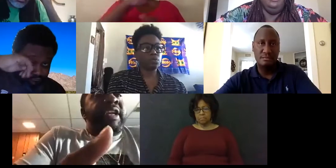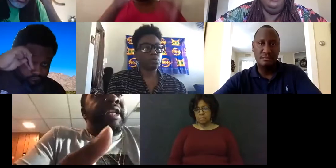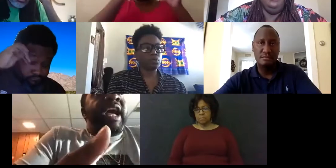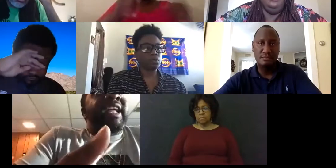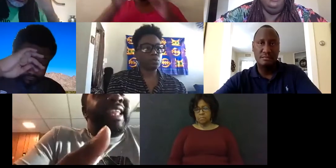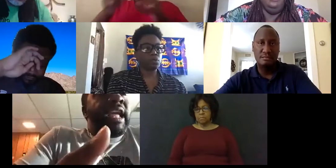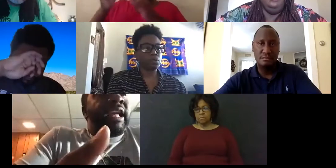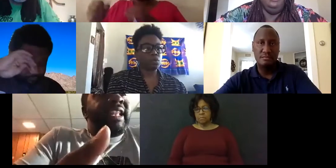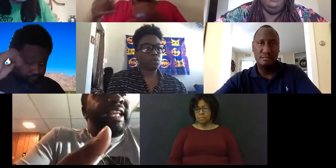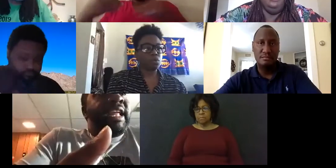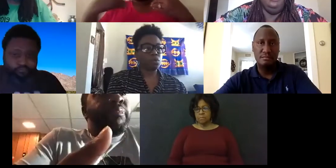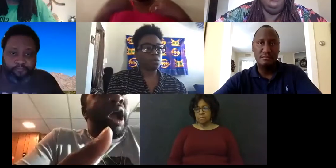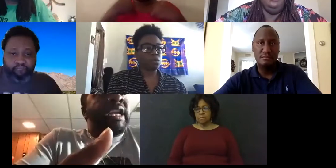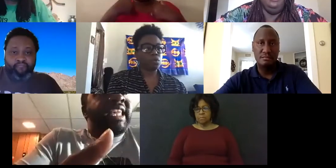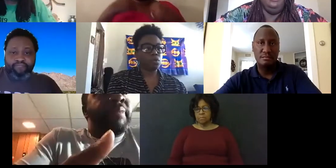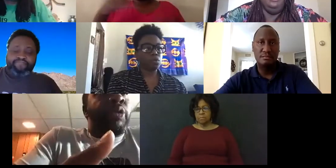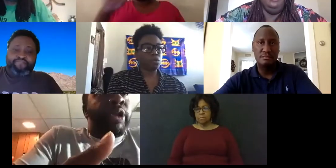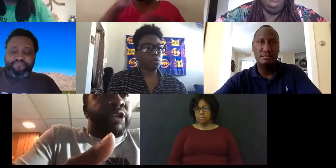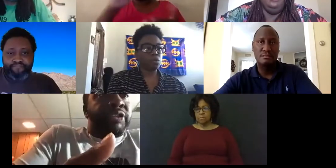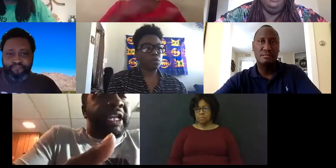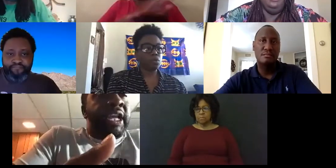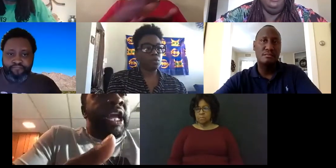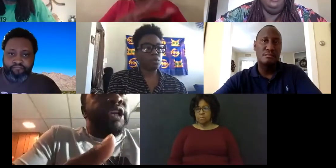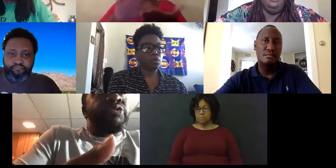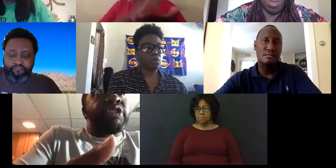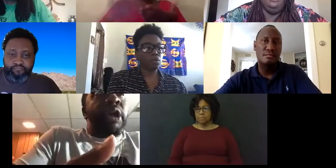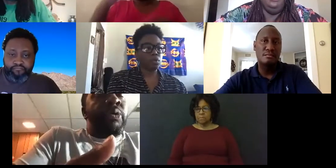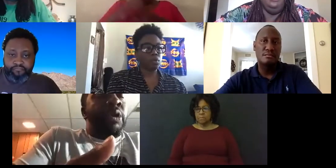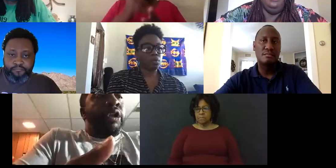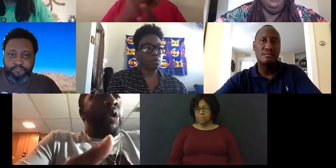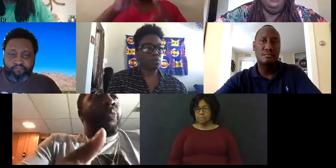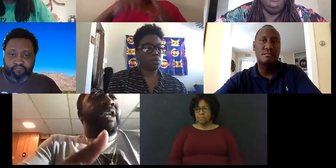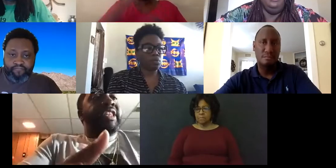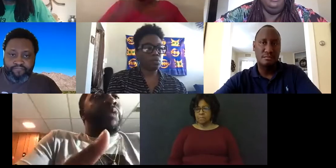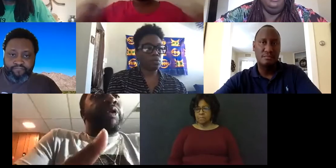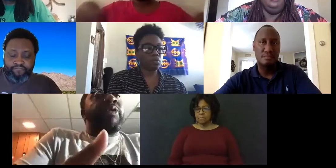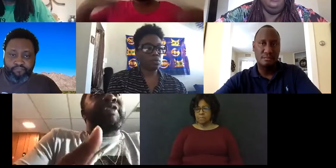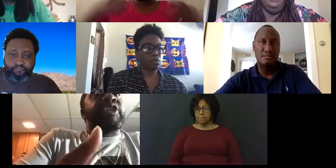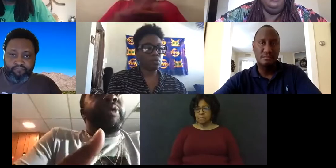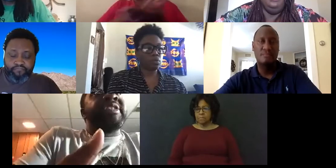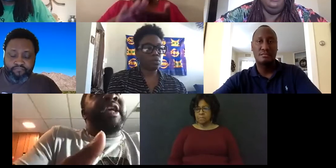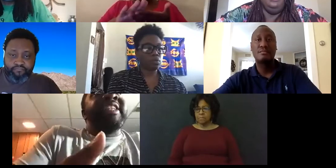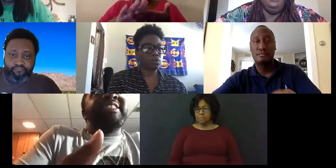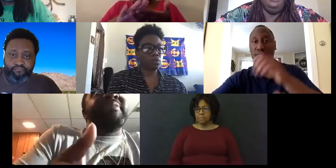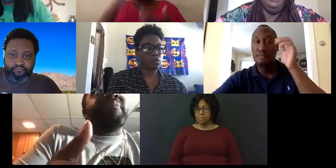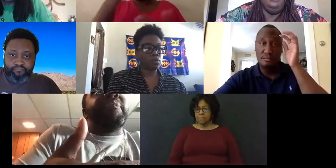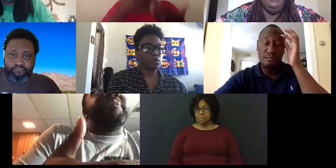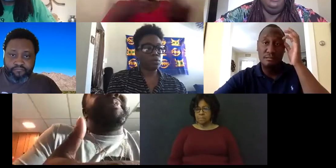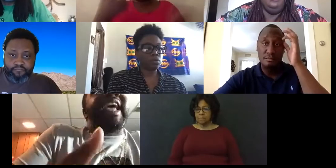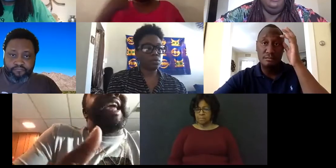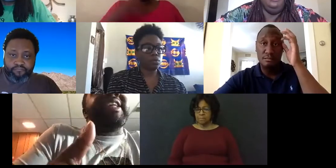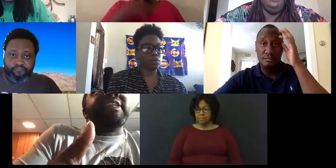just having cleaning products to keep their wheelchairs clean. You know, so, you know, one of the things that we're going to have to do is